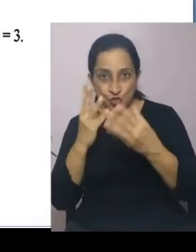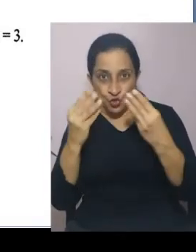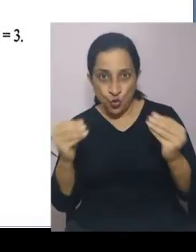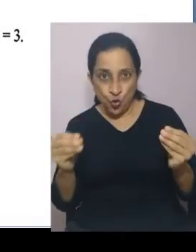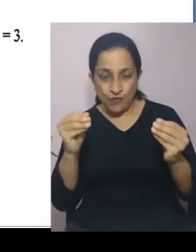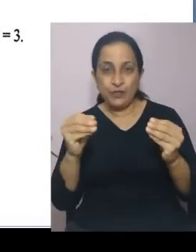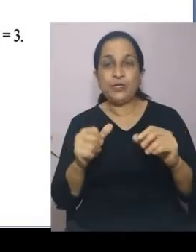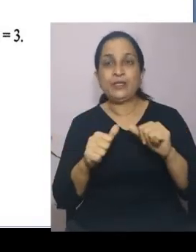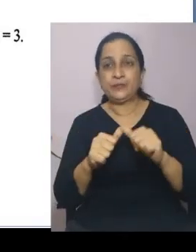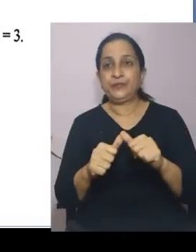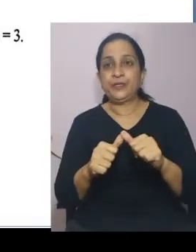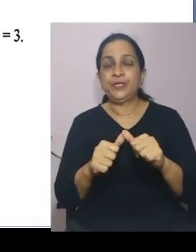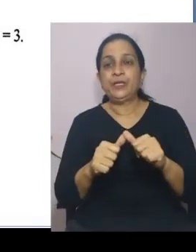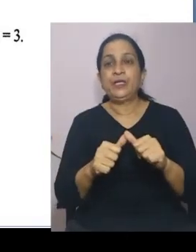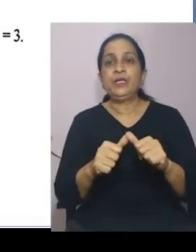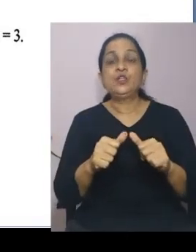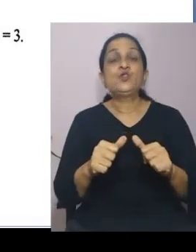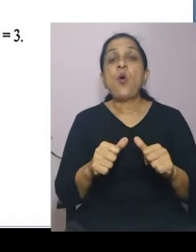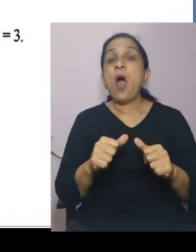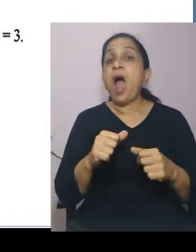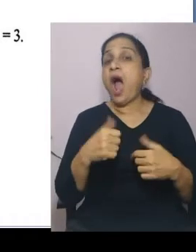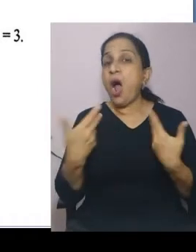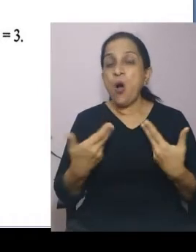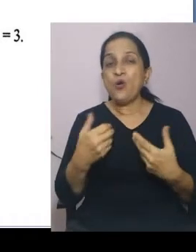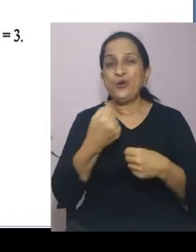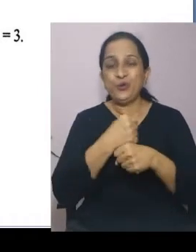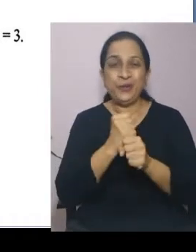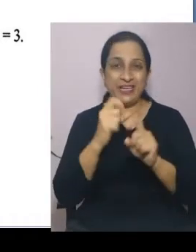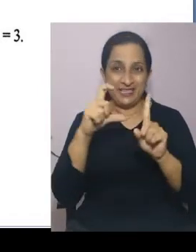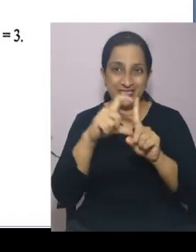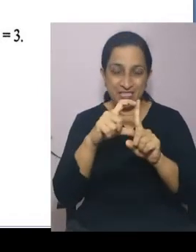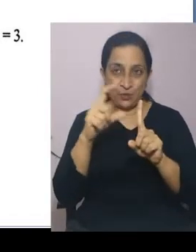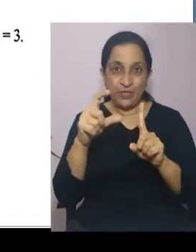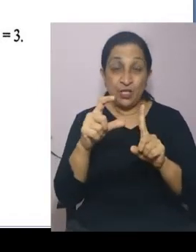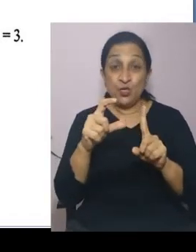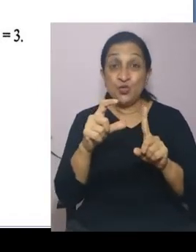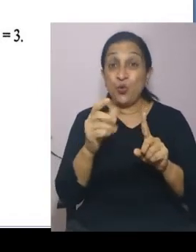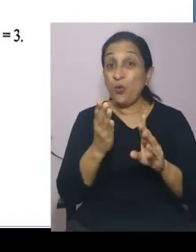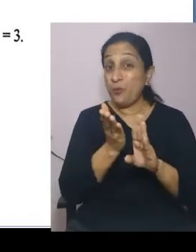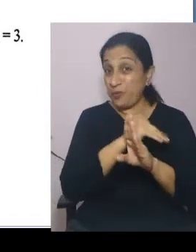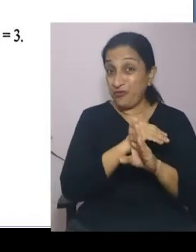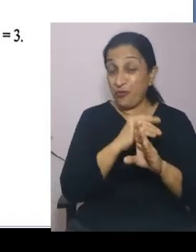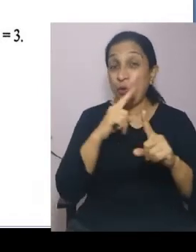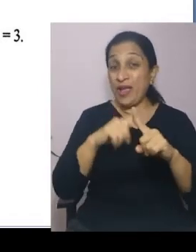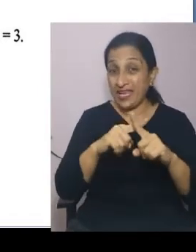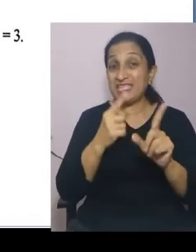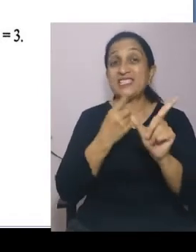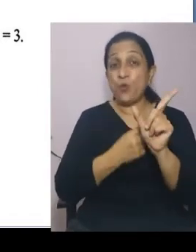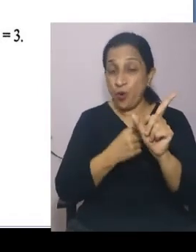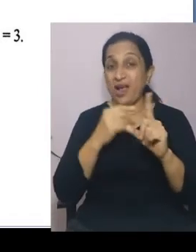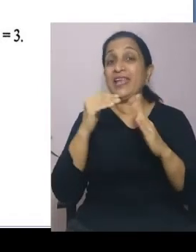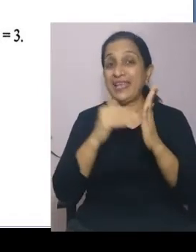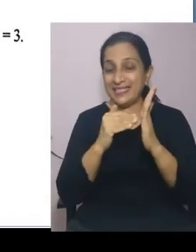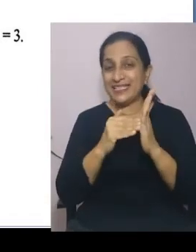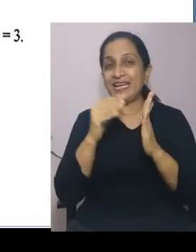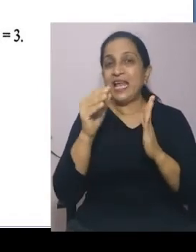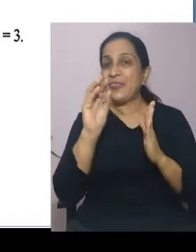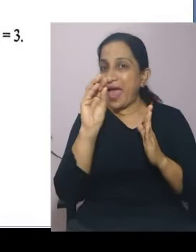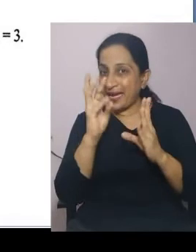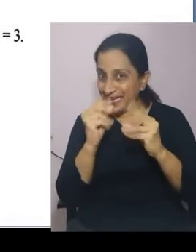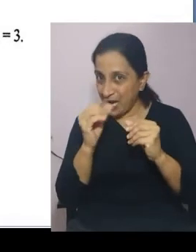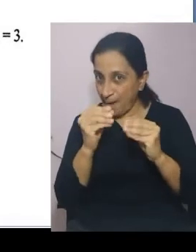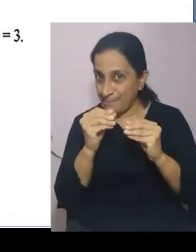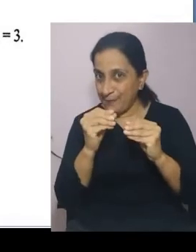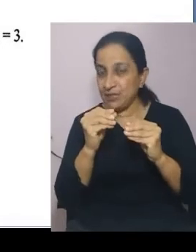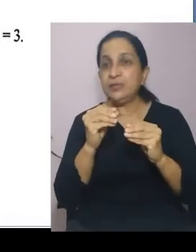x. So how do you put the determinant? Just associated coefficients of x, y, z you put. Here it is 1, 2,